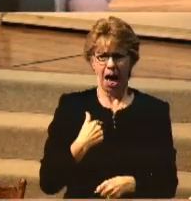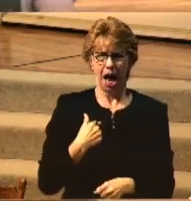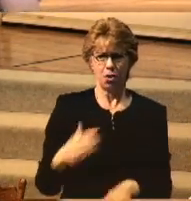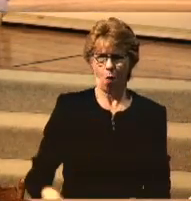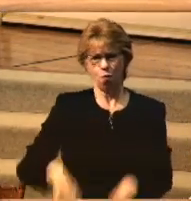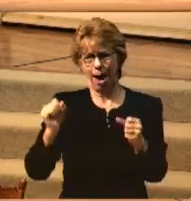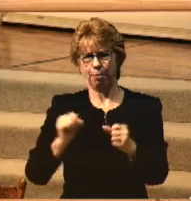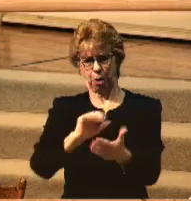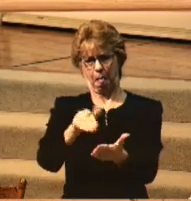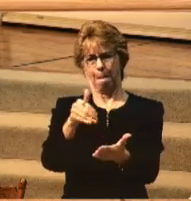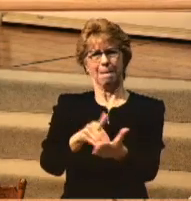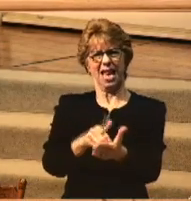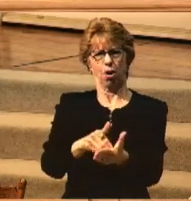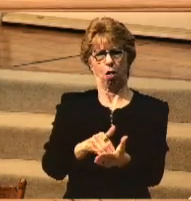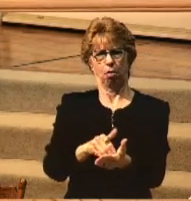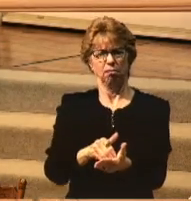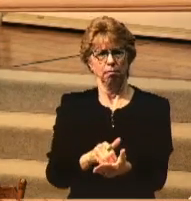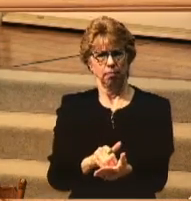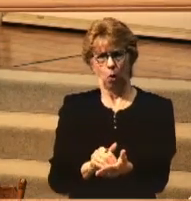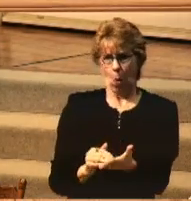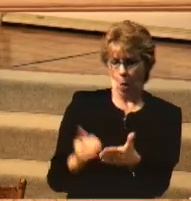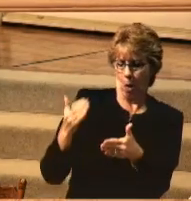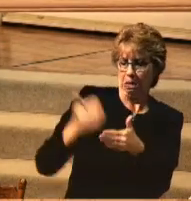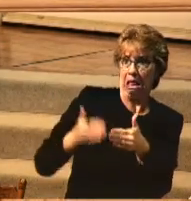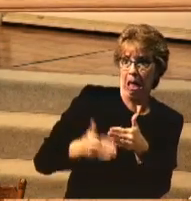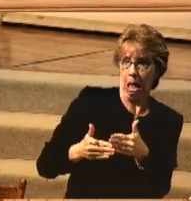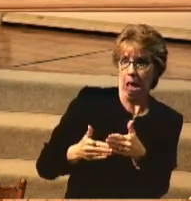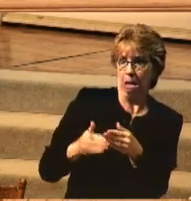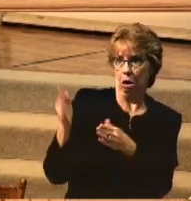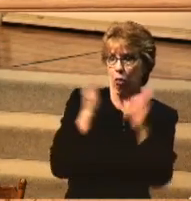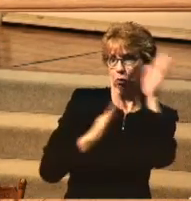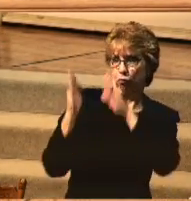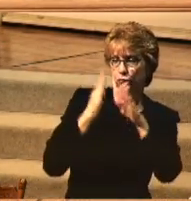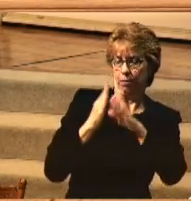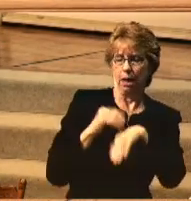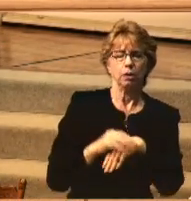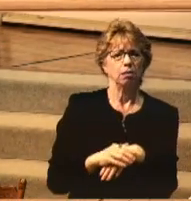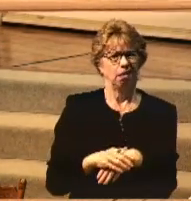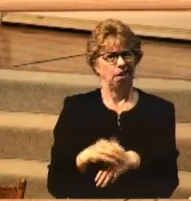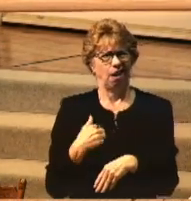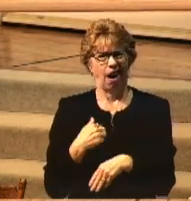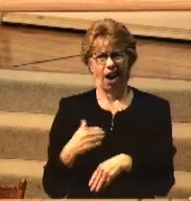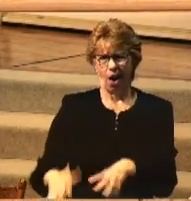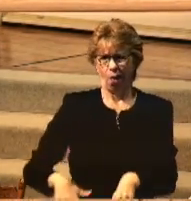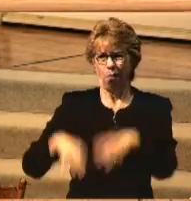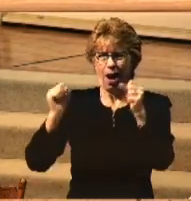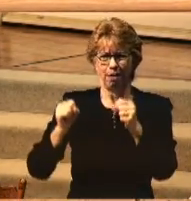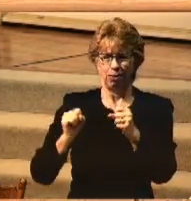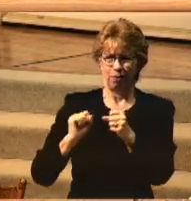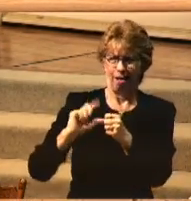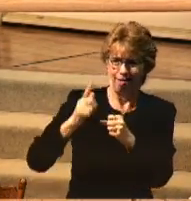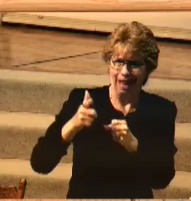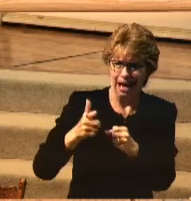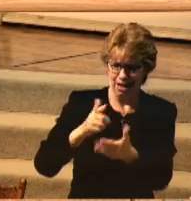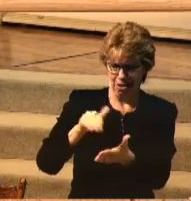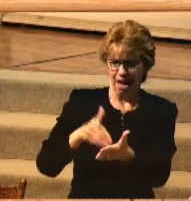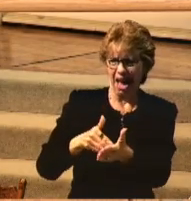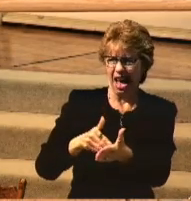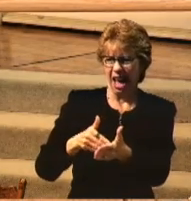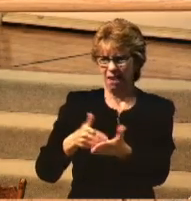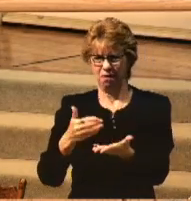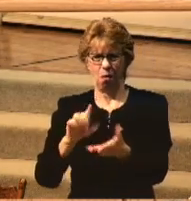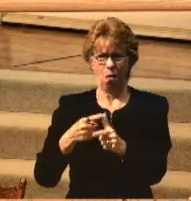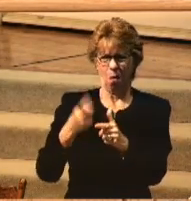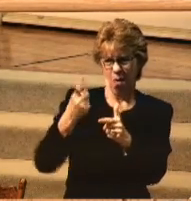till halfway through or toward the end of tribulation, or I don't go up till halfway through or the end of the